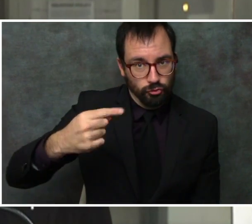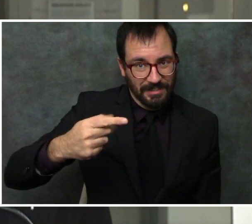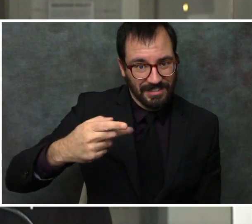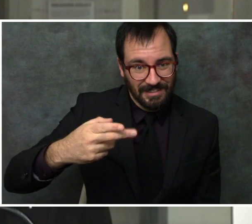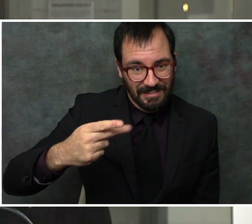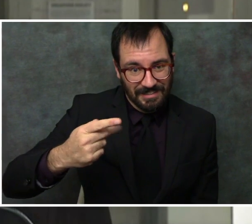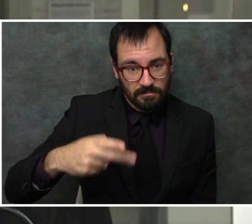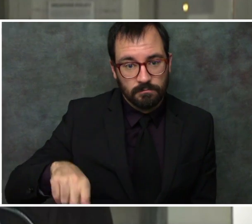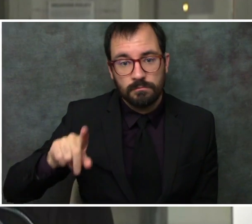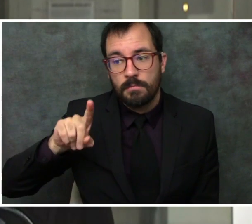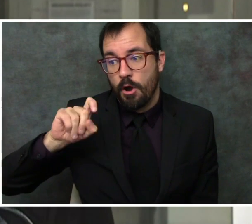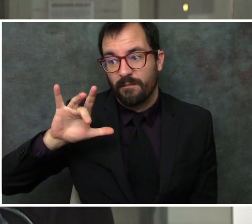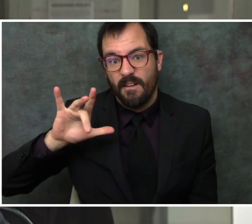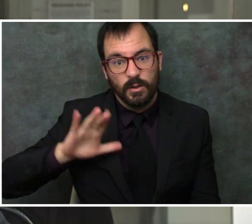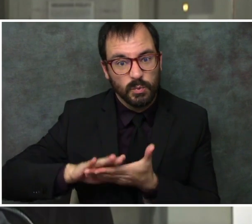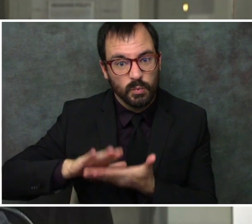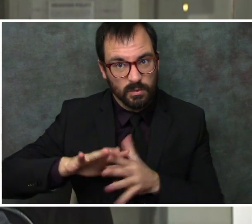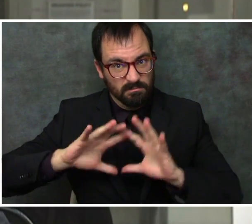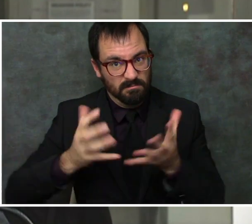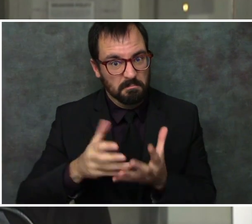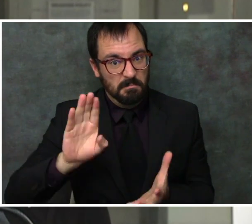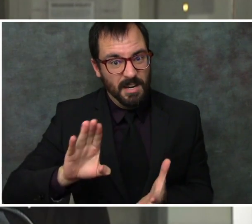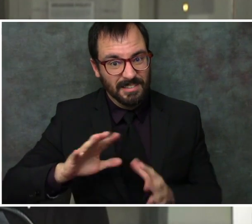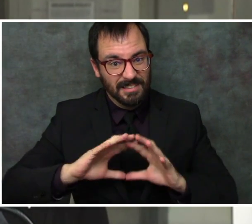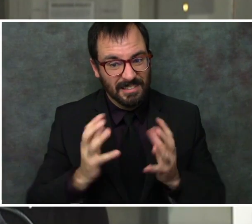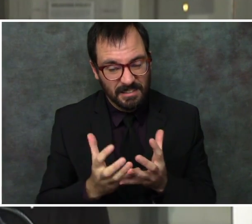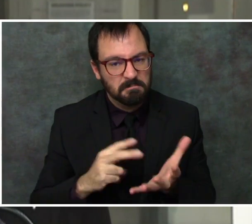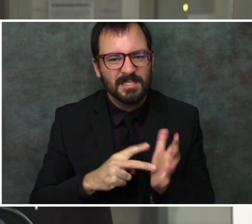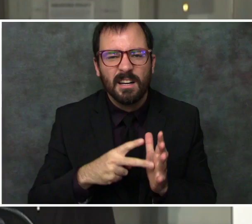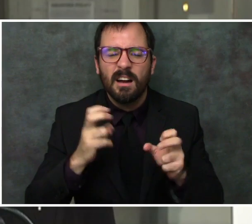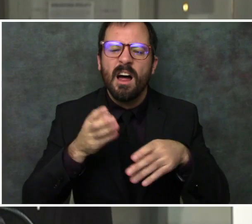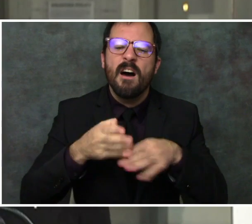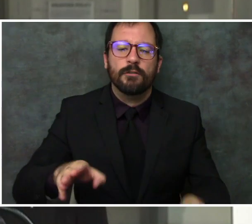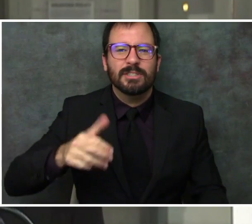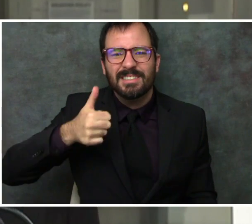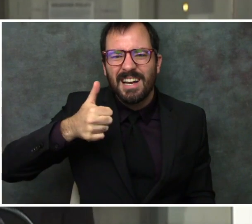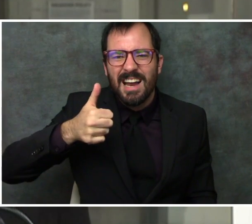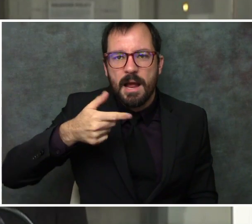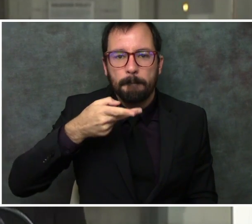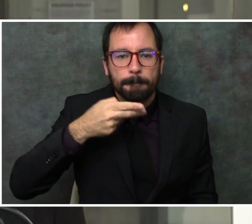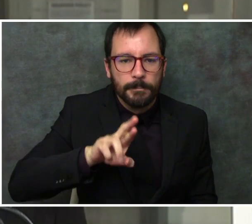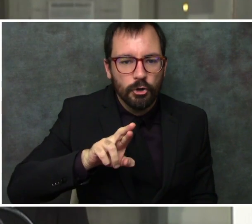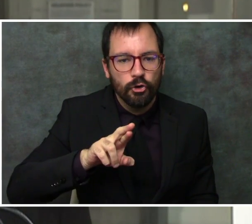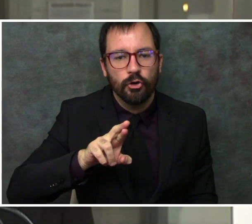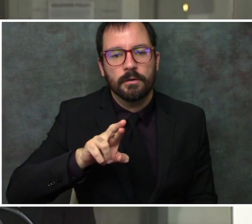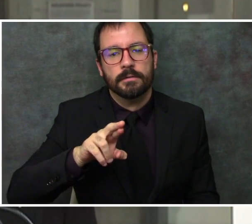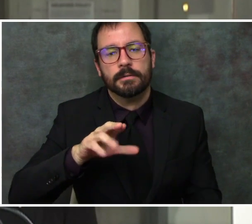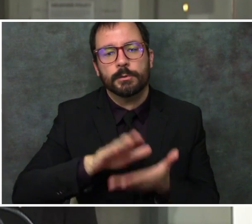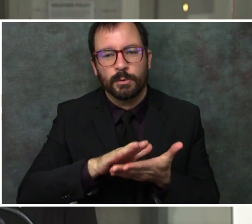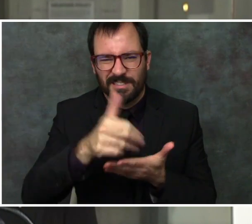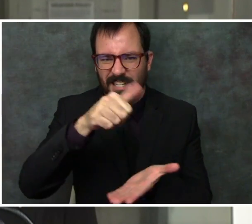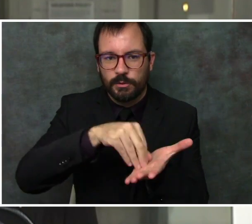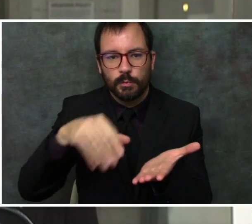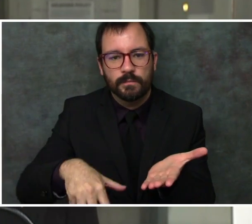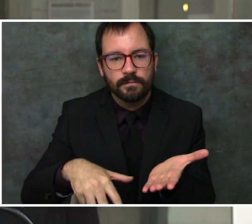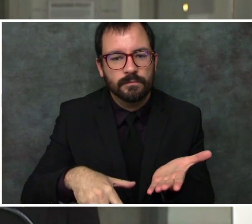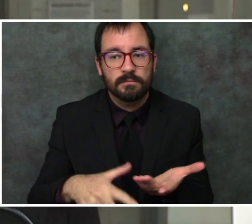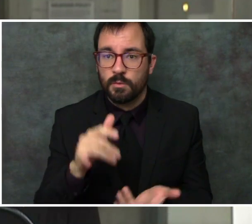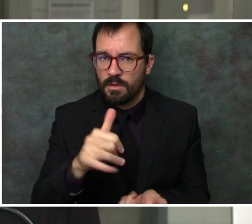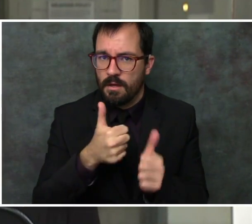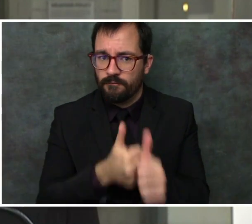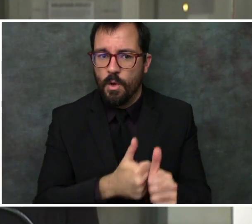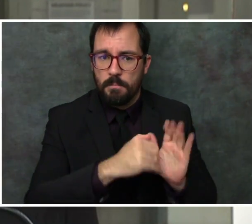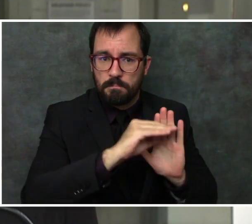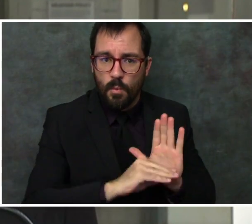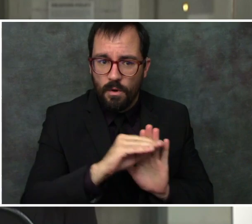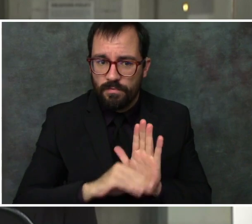125 schools, that's an average of a little over 10 students per school. With the protocols that we have in place, the public health guidance says